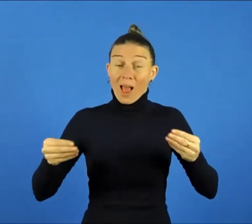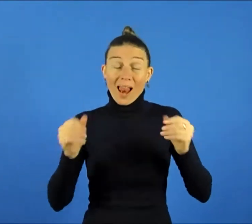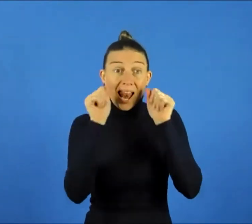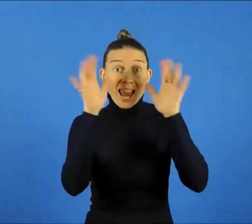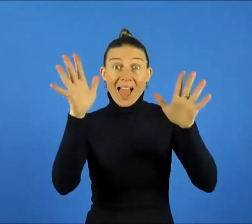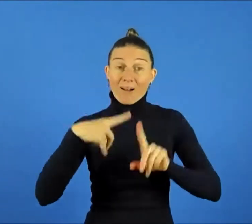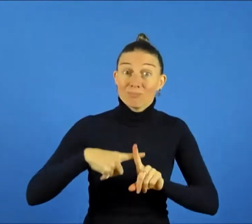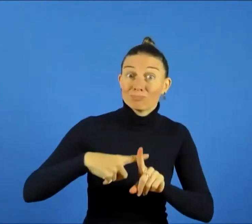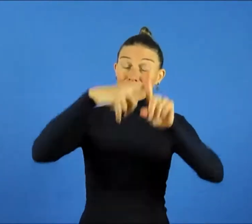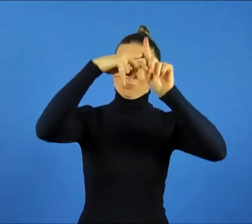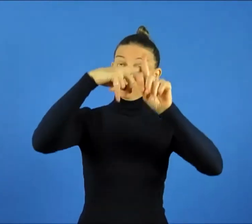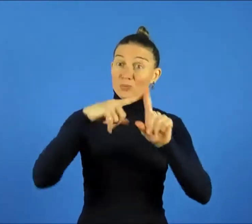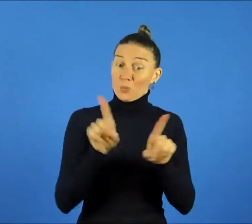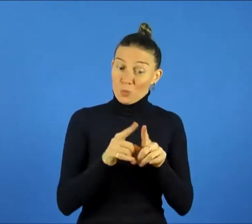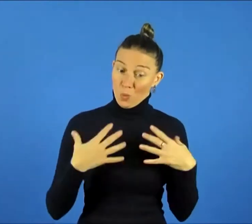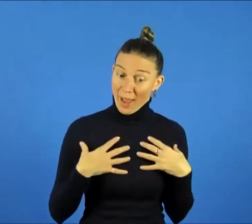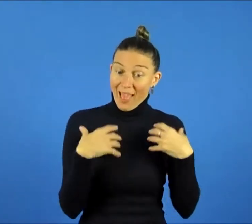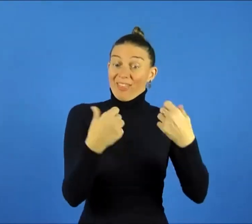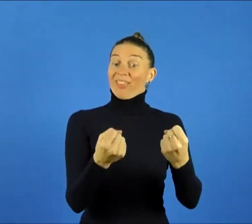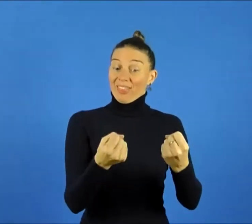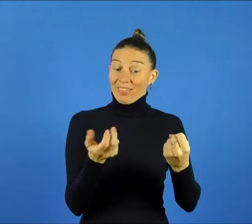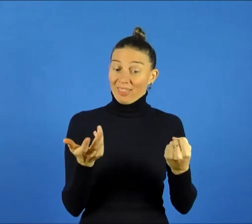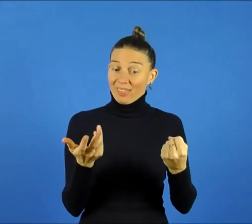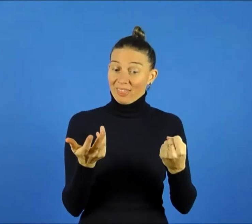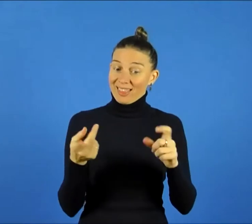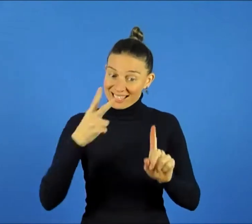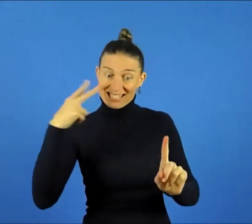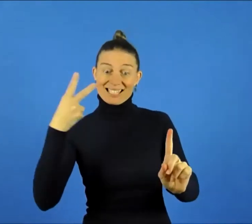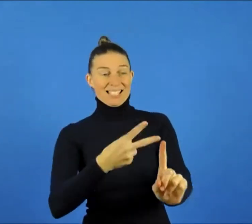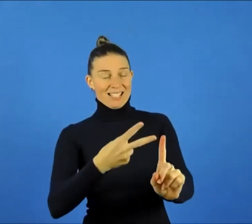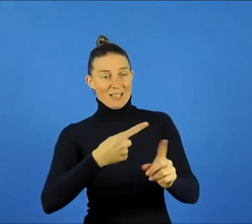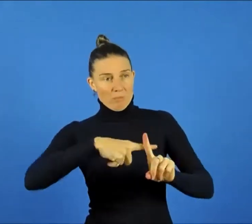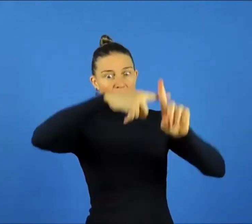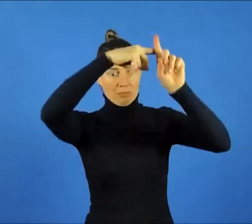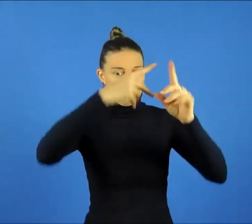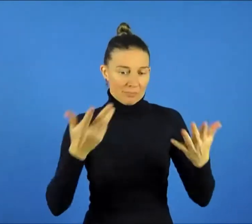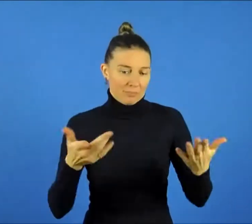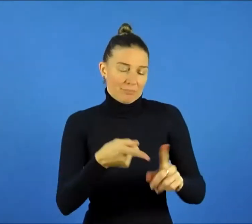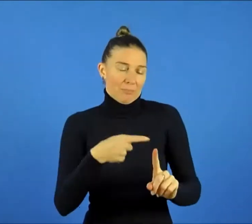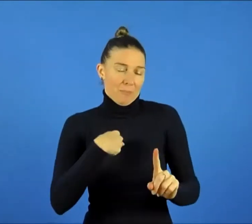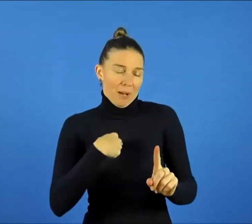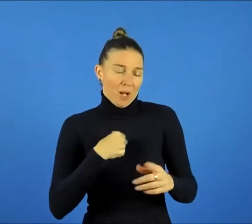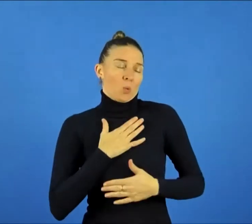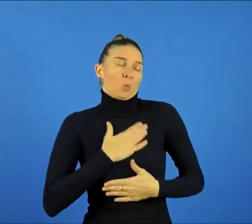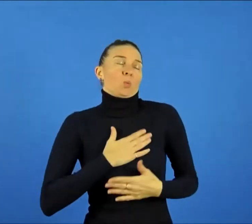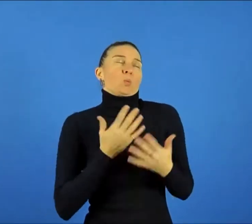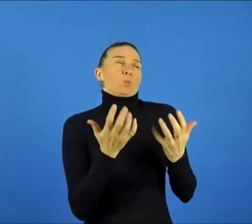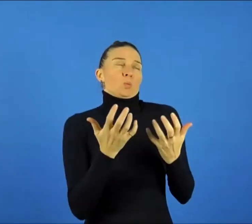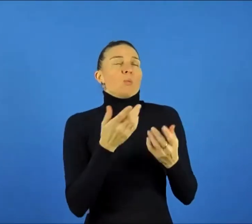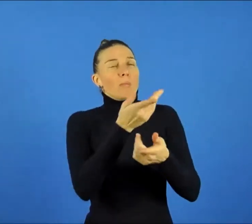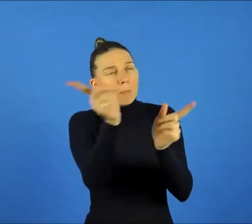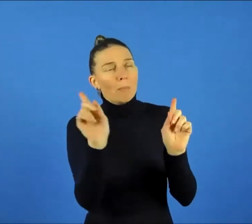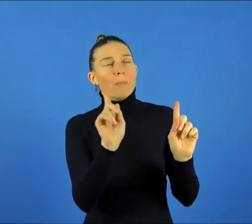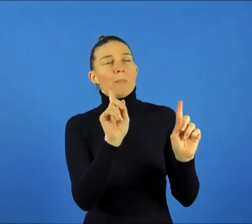give more quality of life and healthiness. That's my wish, that this awareness